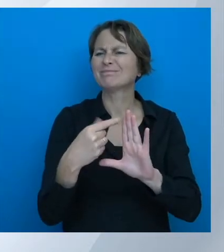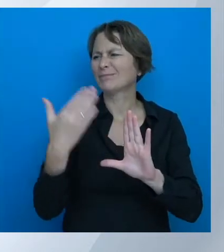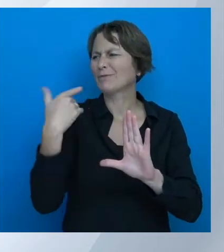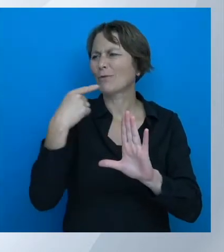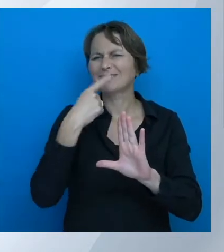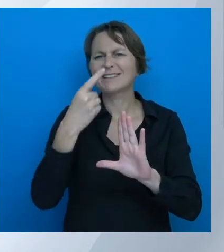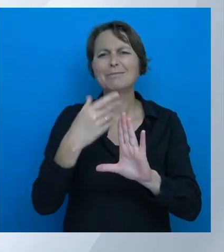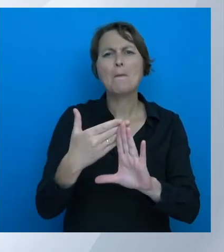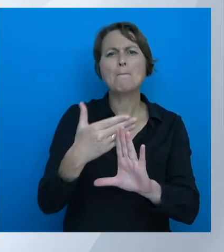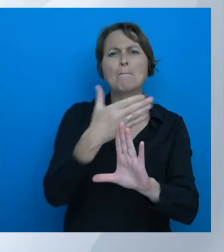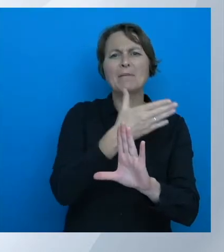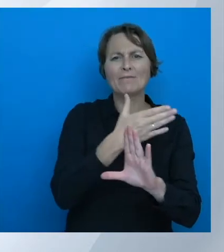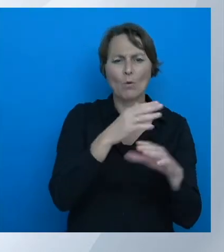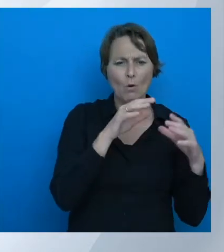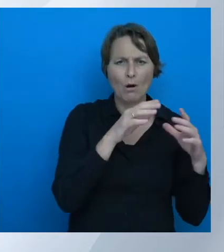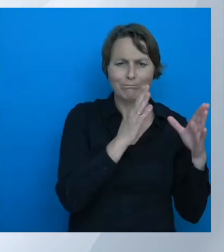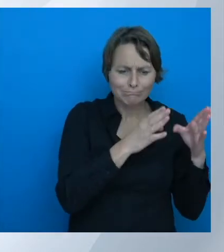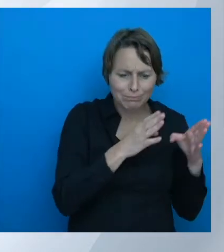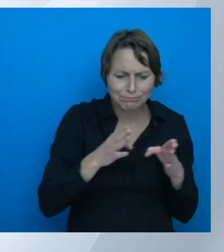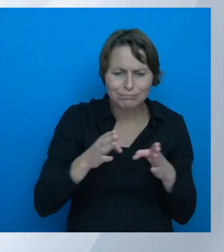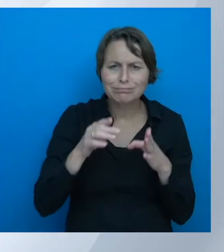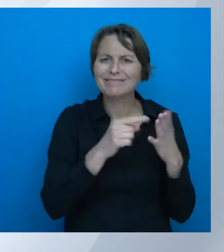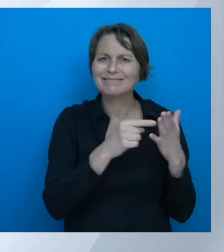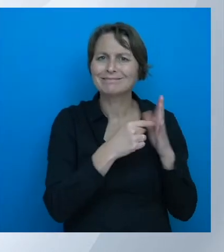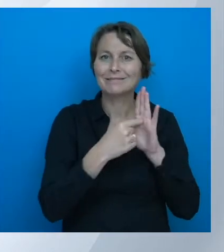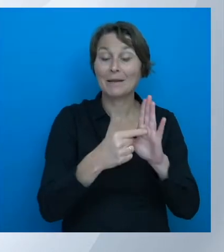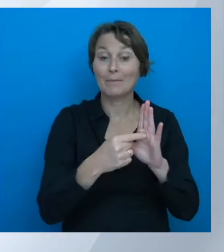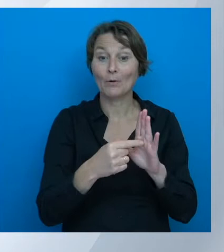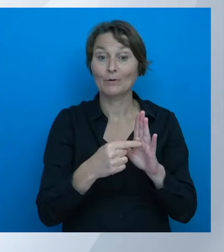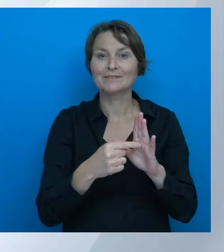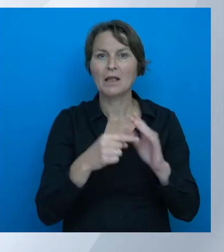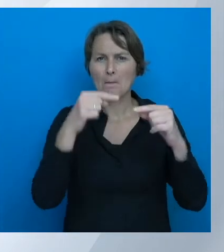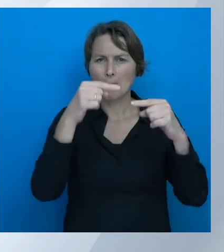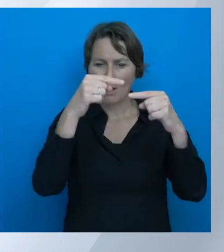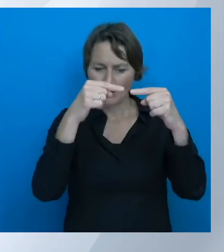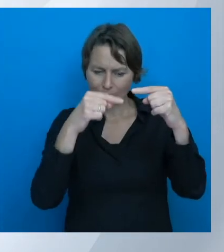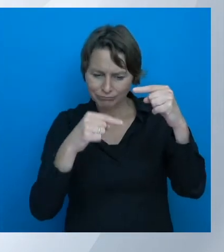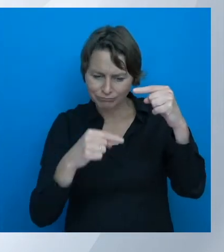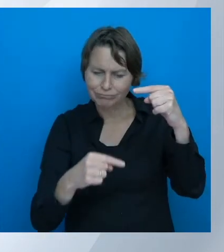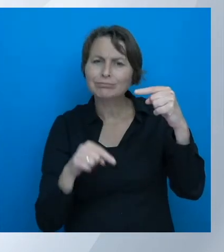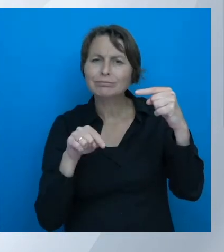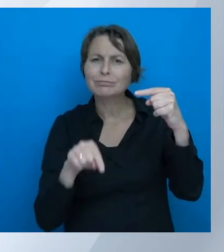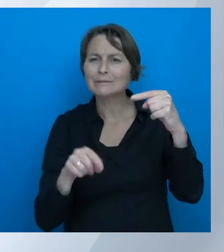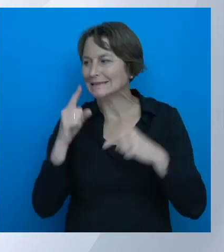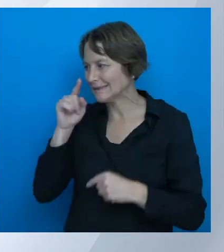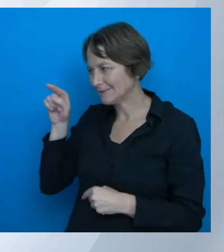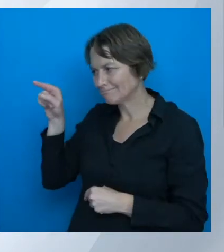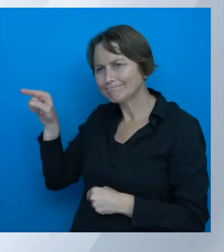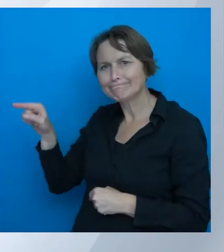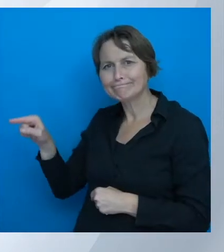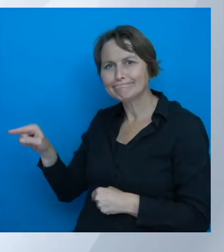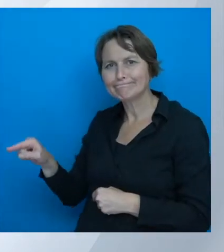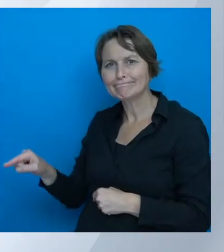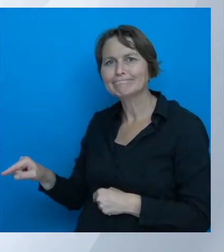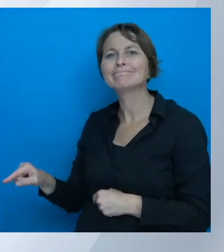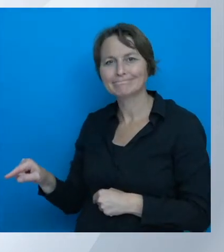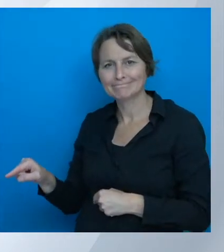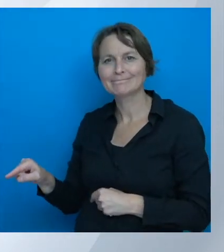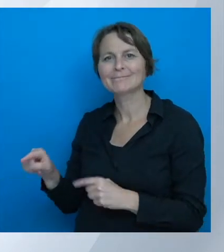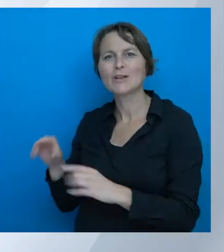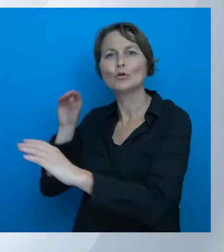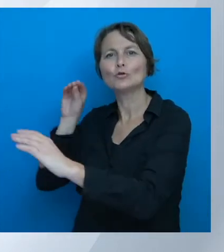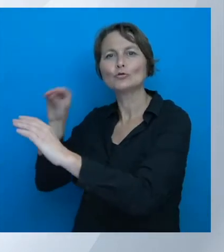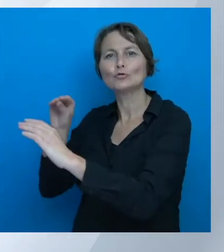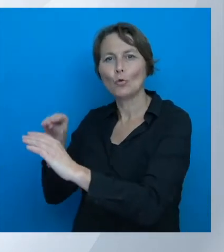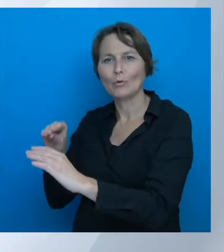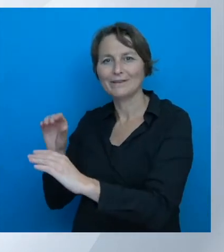here, we have the storage account. Now, in the portal, under Preview, you have the